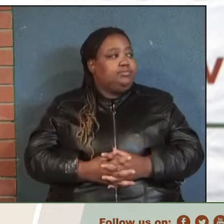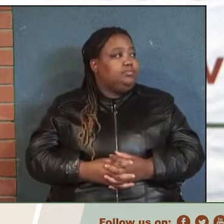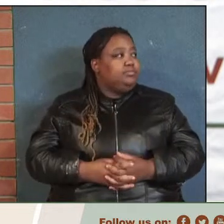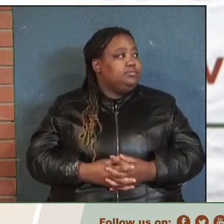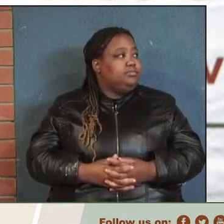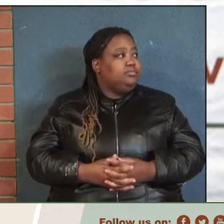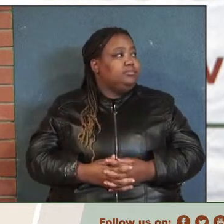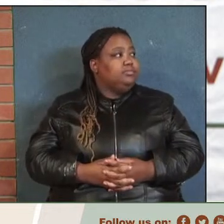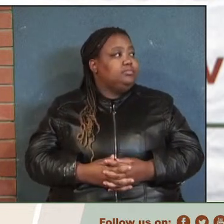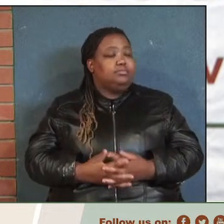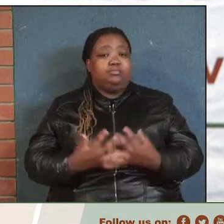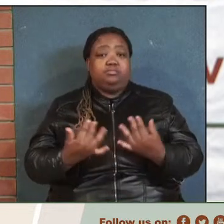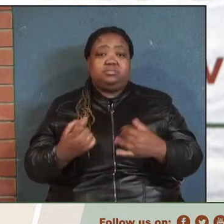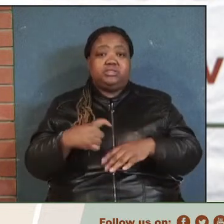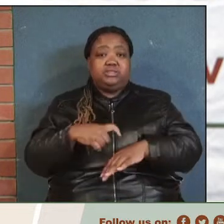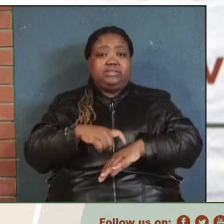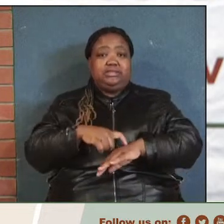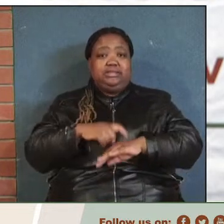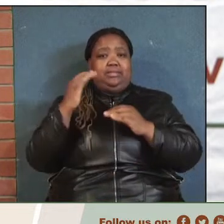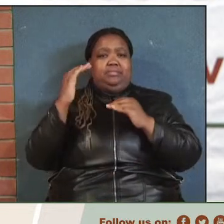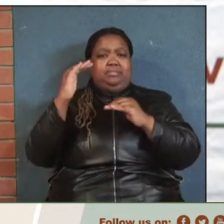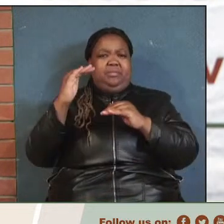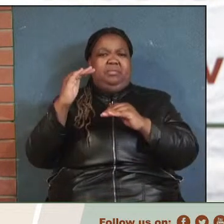do know I have limited time, right?